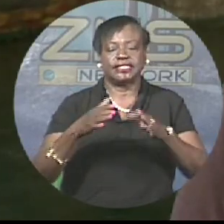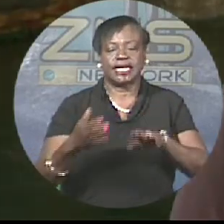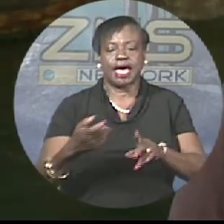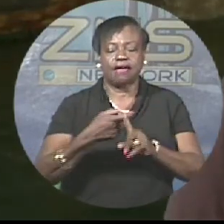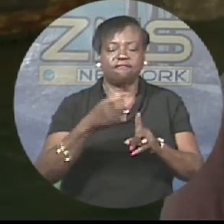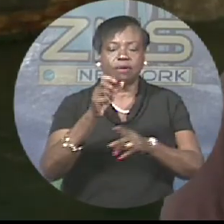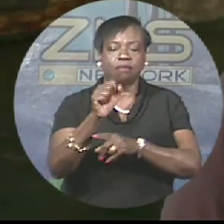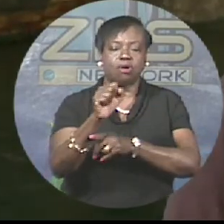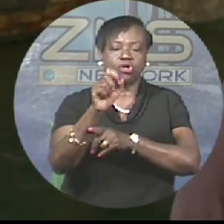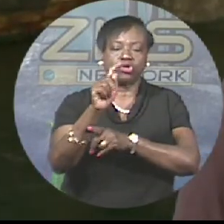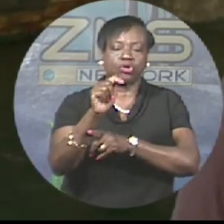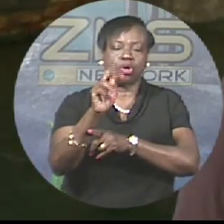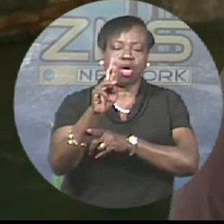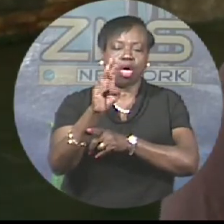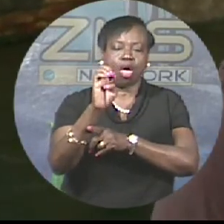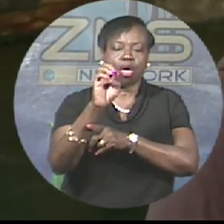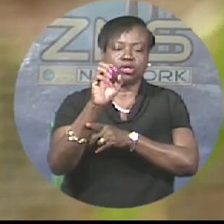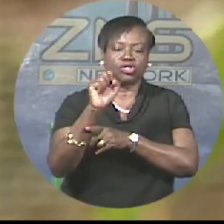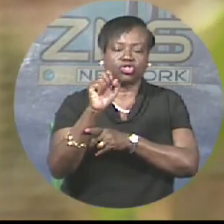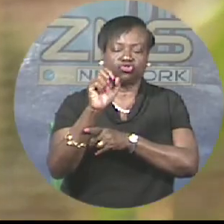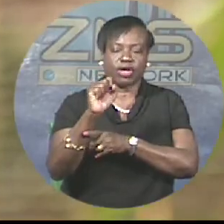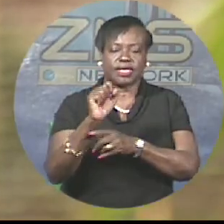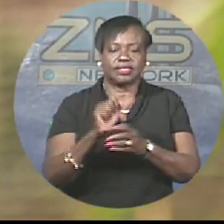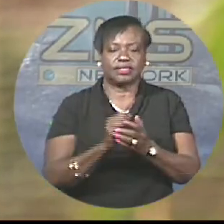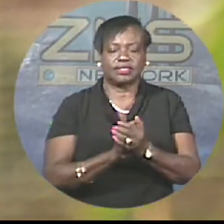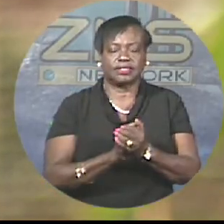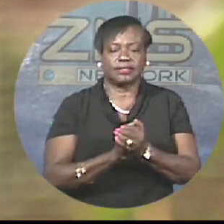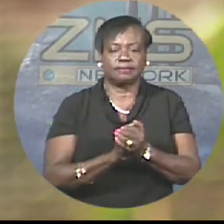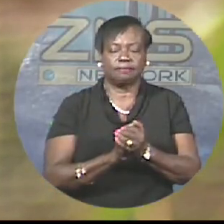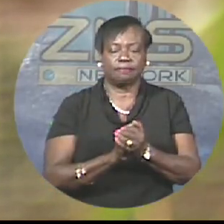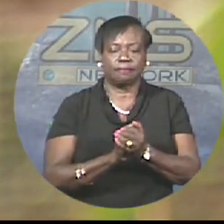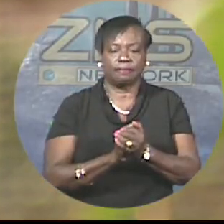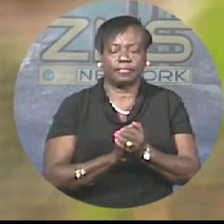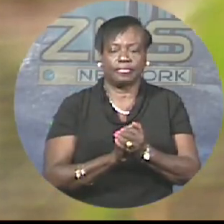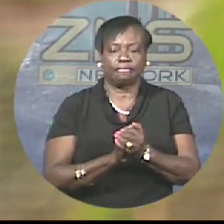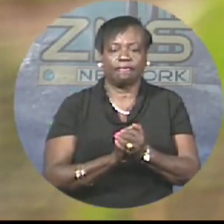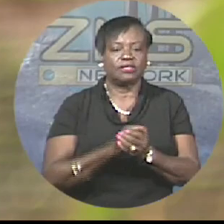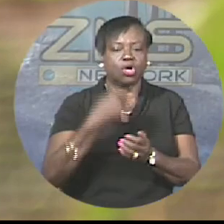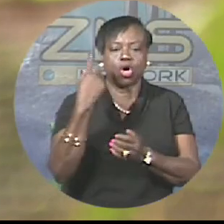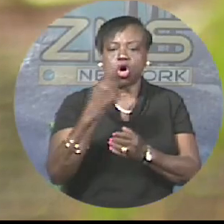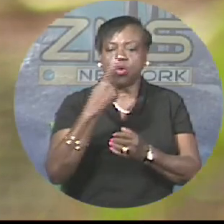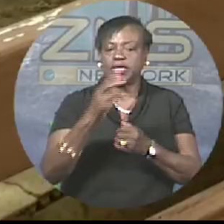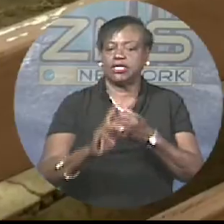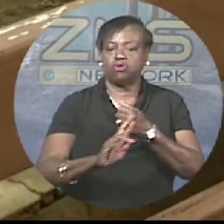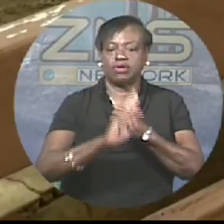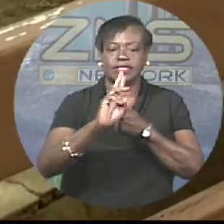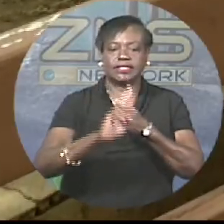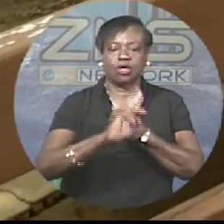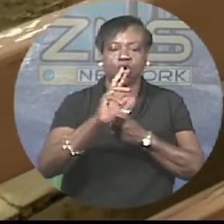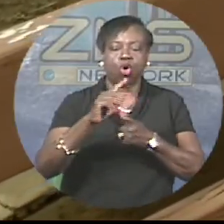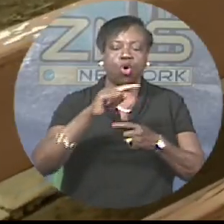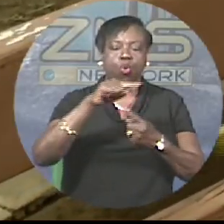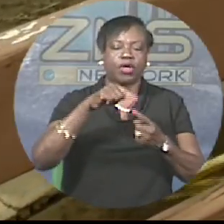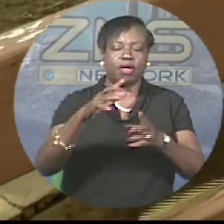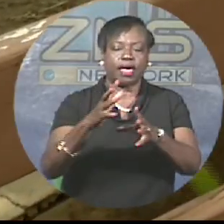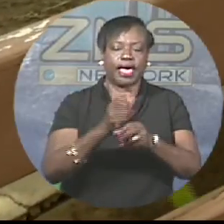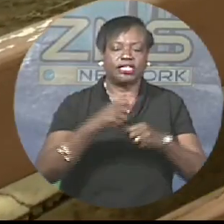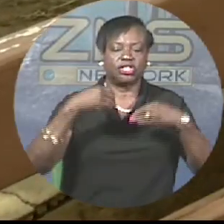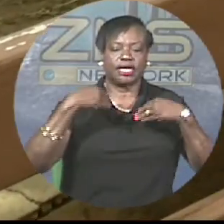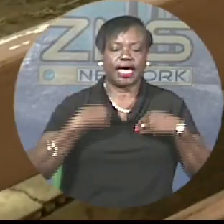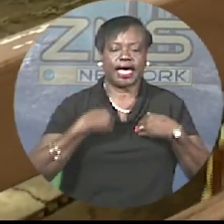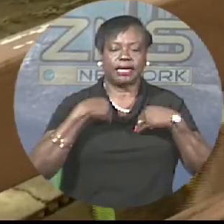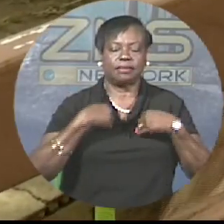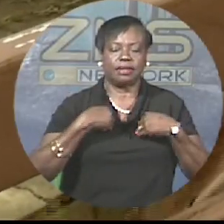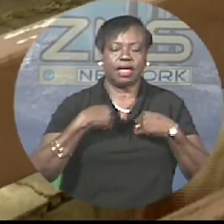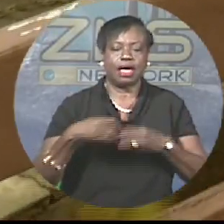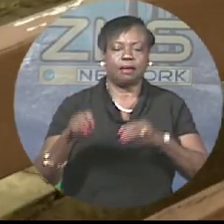last minute as to what we're going to do. That's always a risk. Anytime you're catching an animal, putting it in a new location, there's